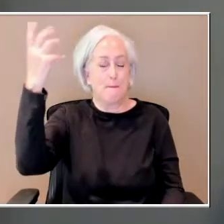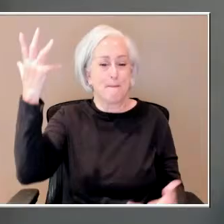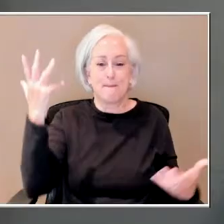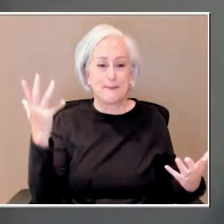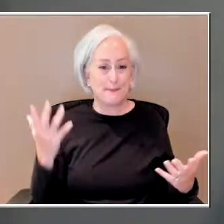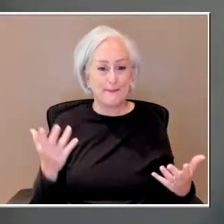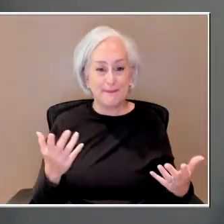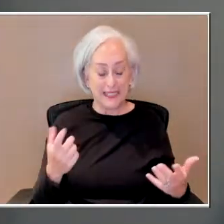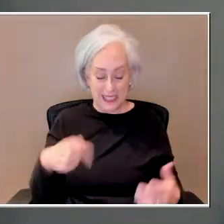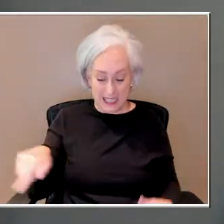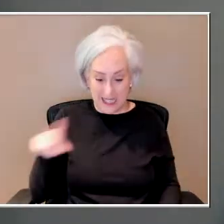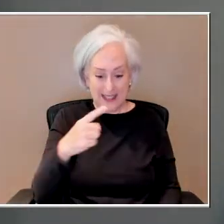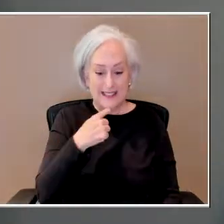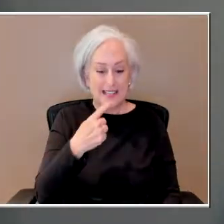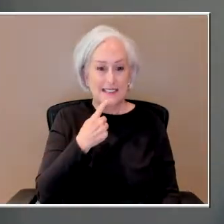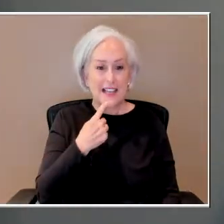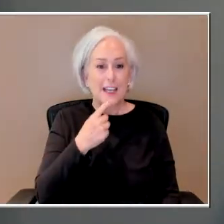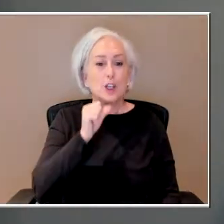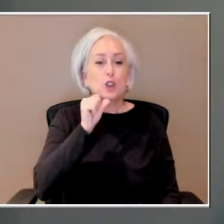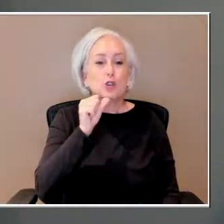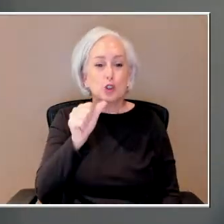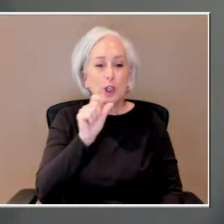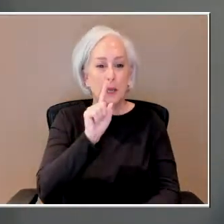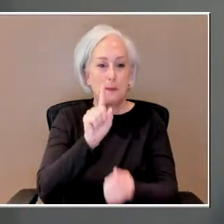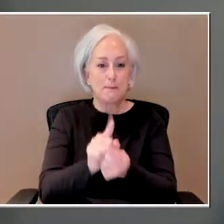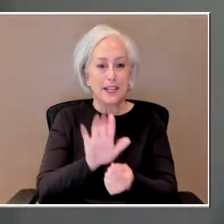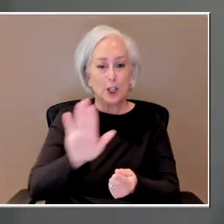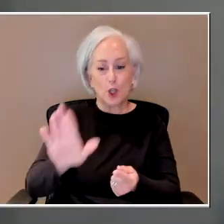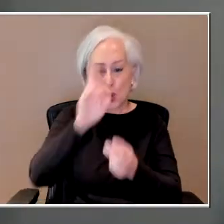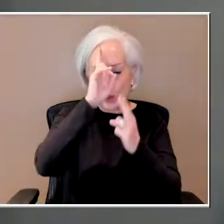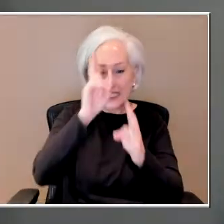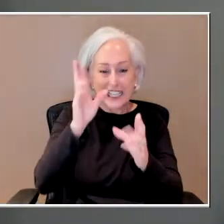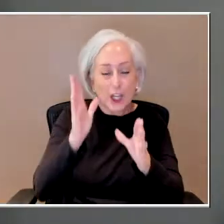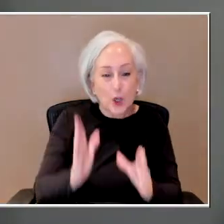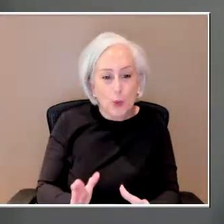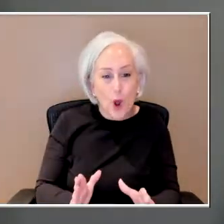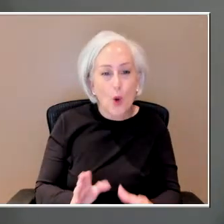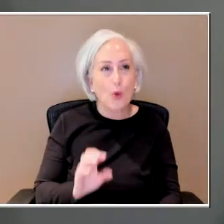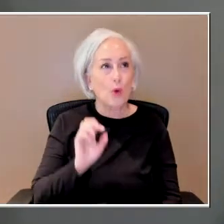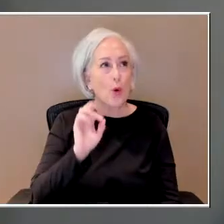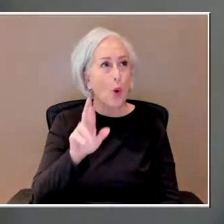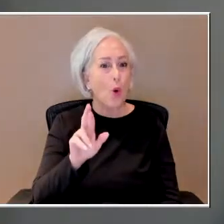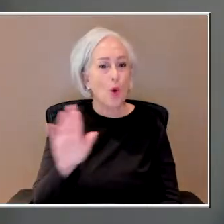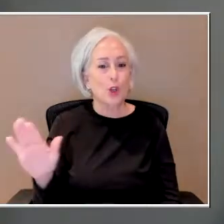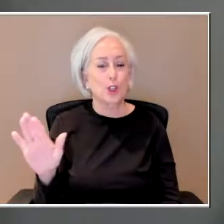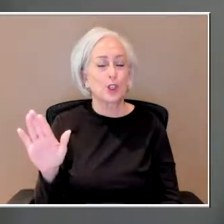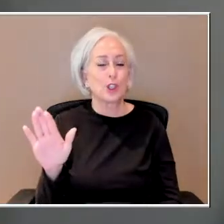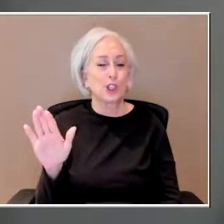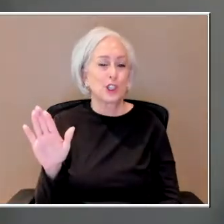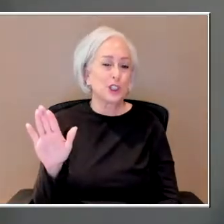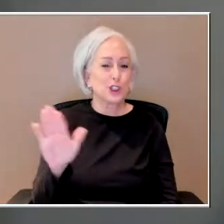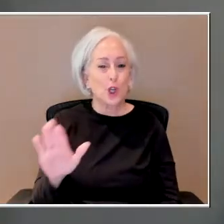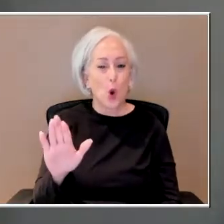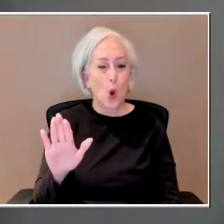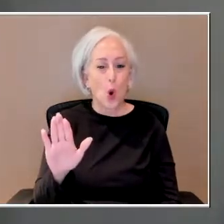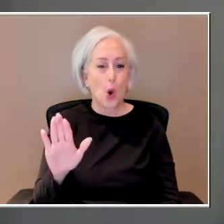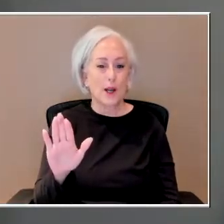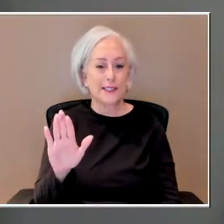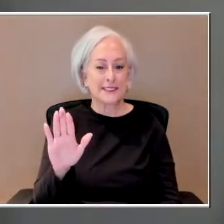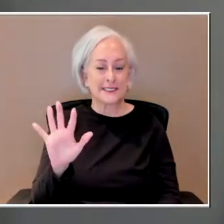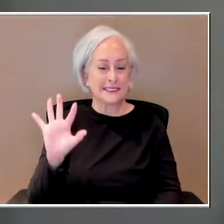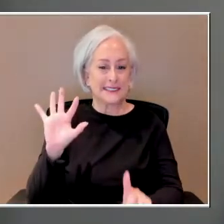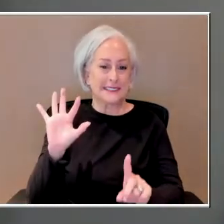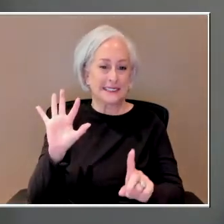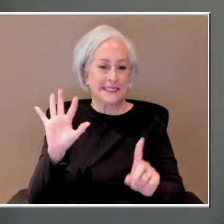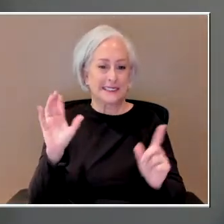They say that you shouldn't meet your heroes, or you shouldn't meet, your celebrity people just